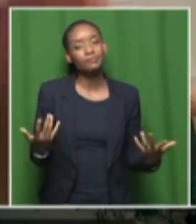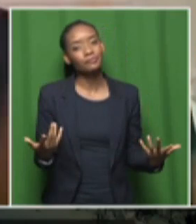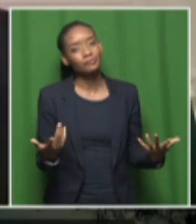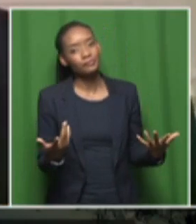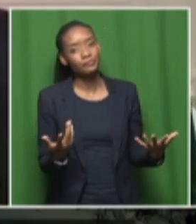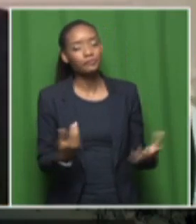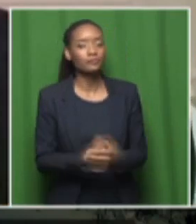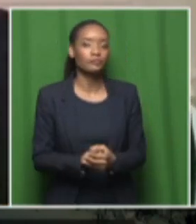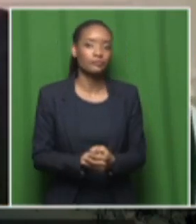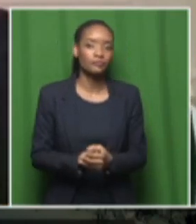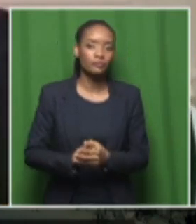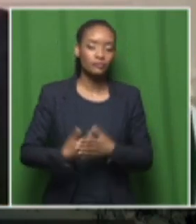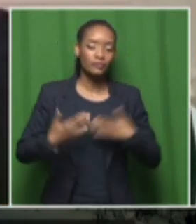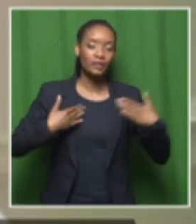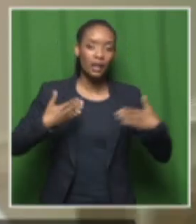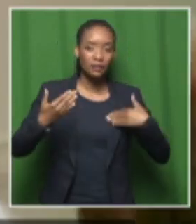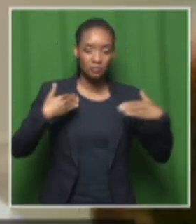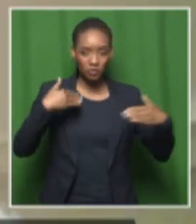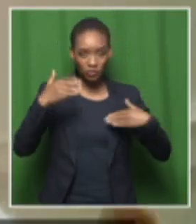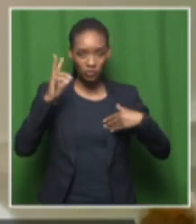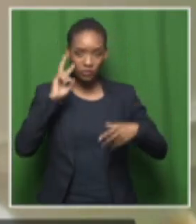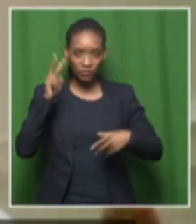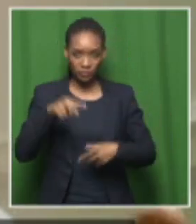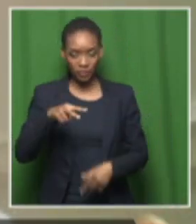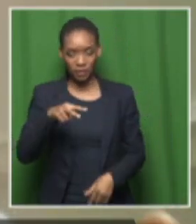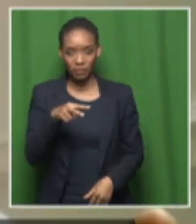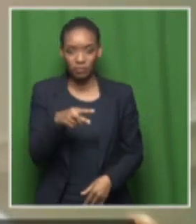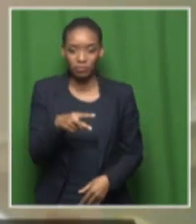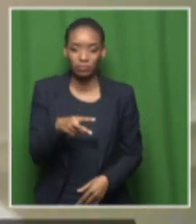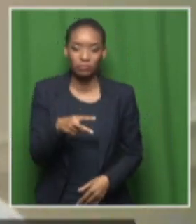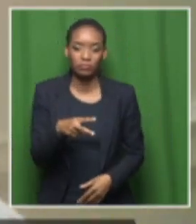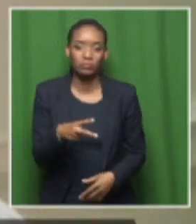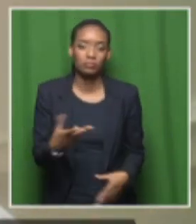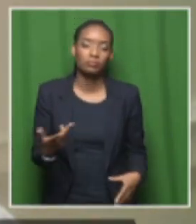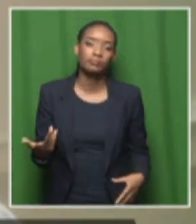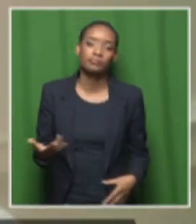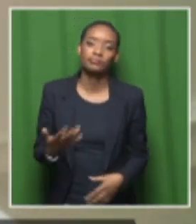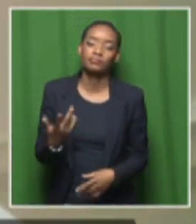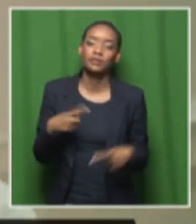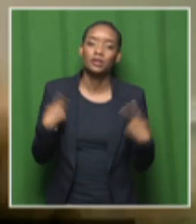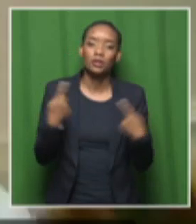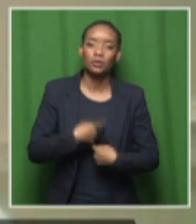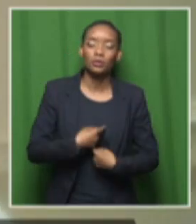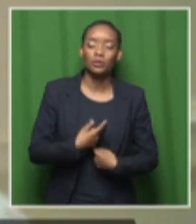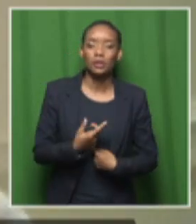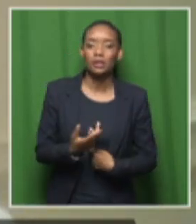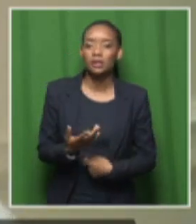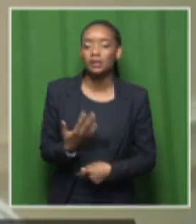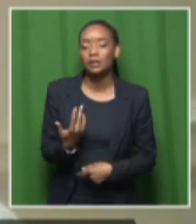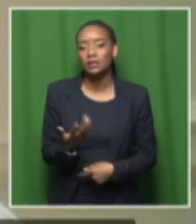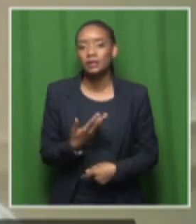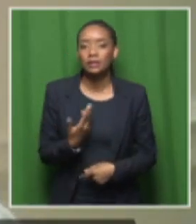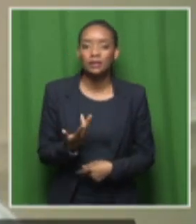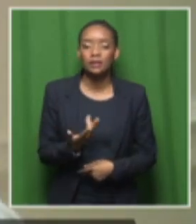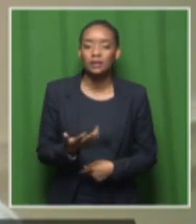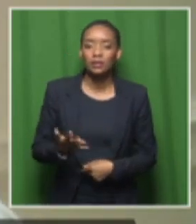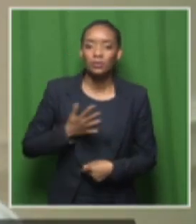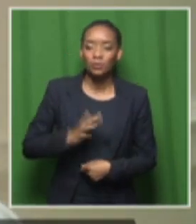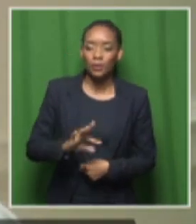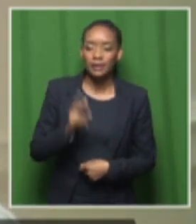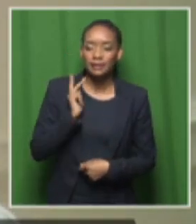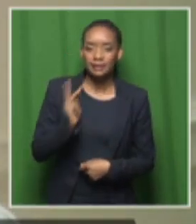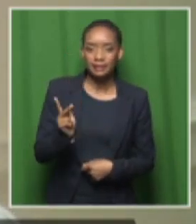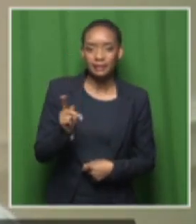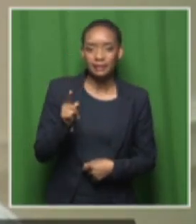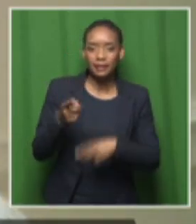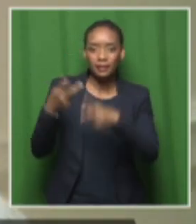From the administration perspective, right? From the administration perspective, we're looking at how the institution